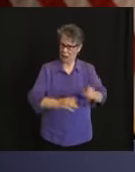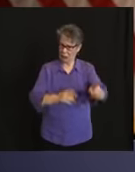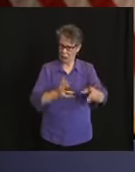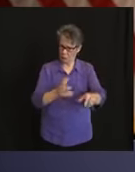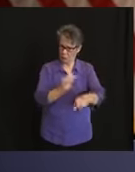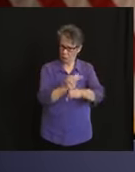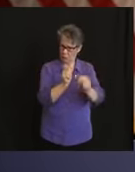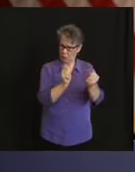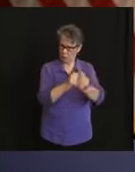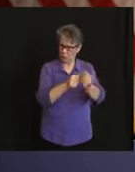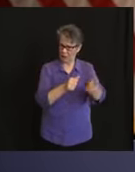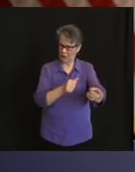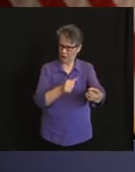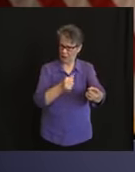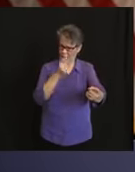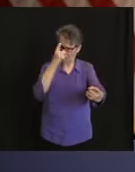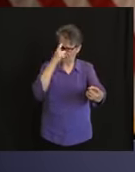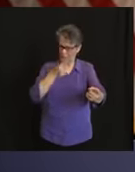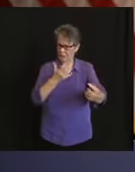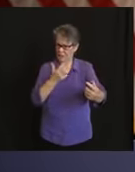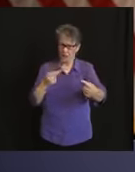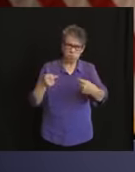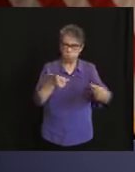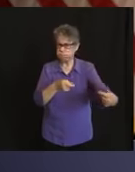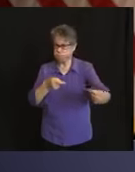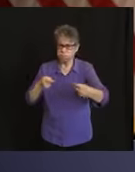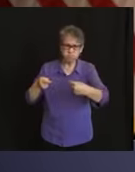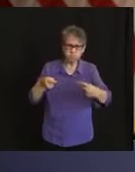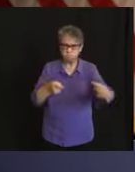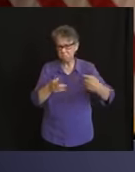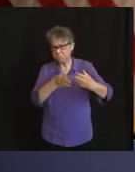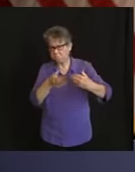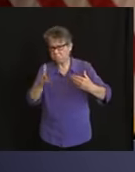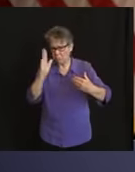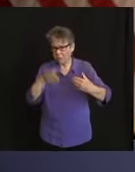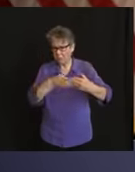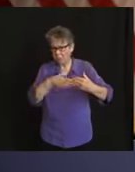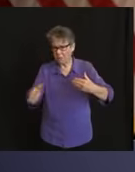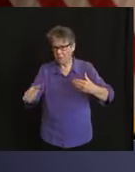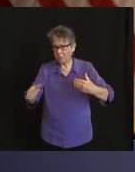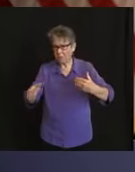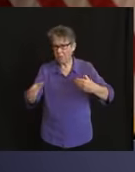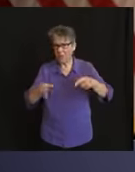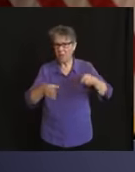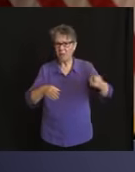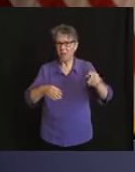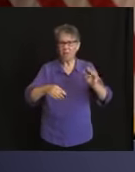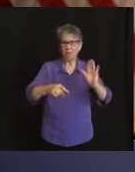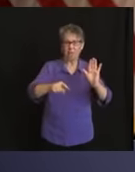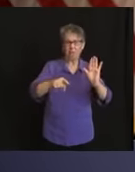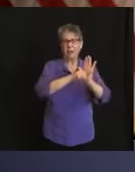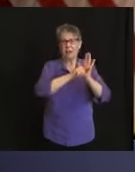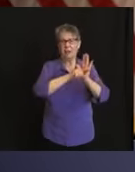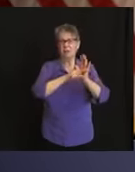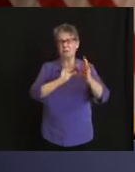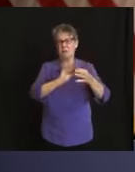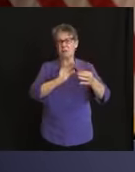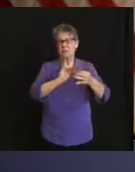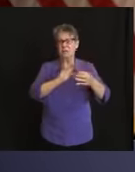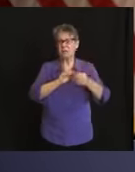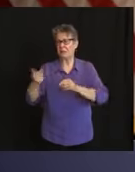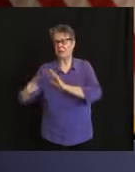is negative in terms of what you said in this briefing? Thanks so much. My pleasure. Hard to know how they could get